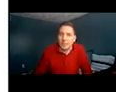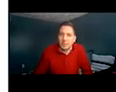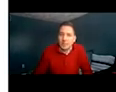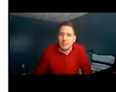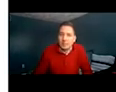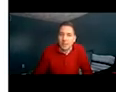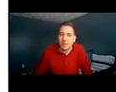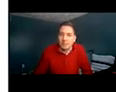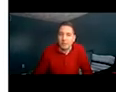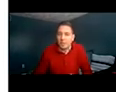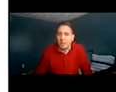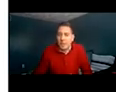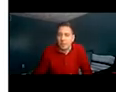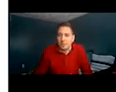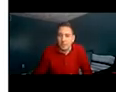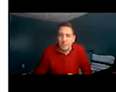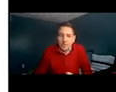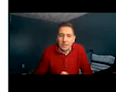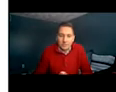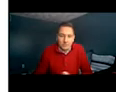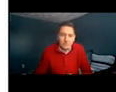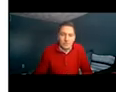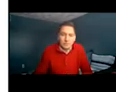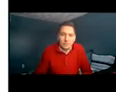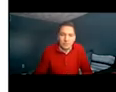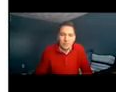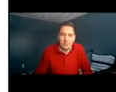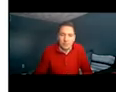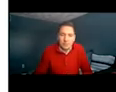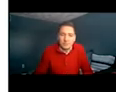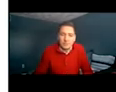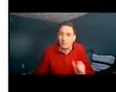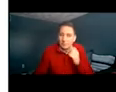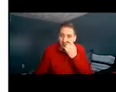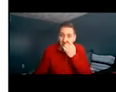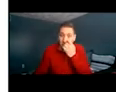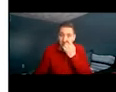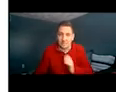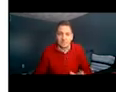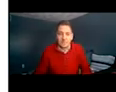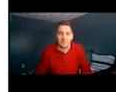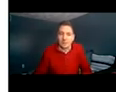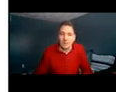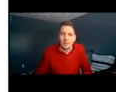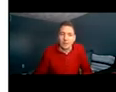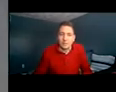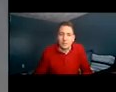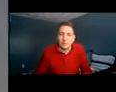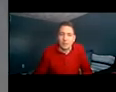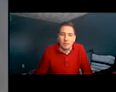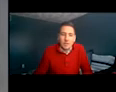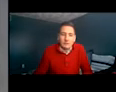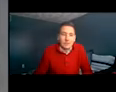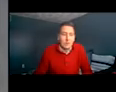awesome. And I think we have everyone back now, so we'll keep going and keep started. So